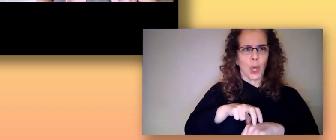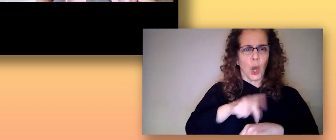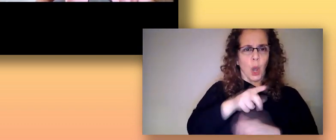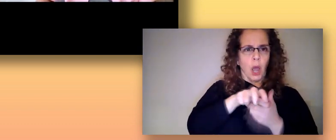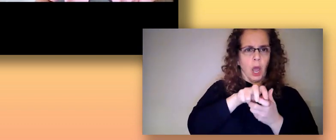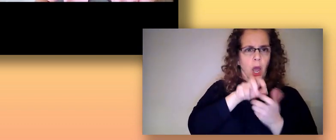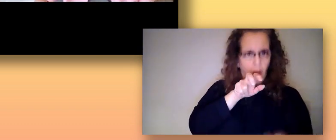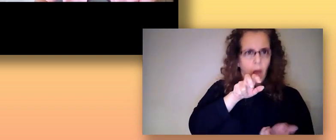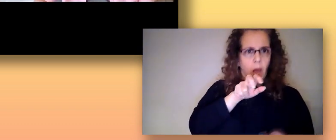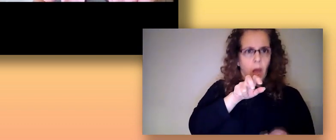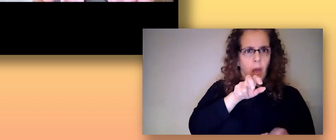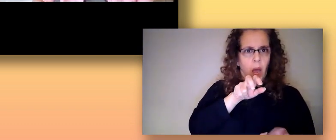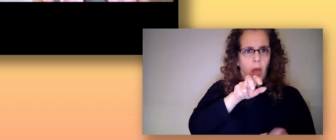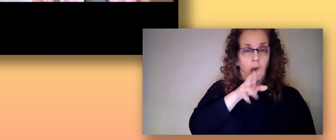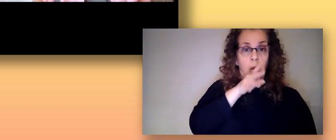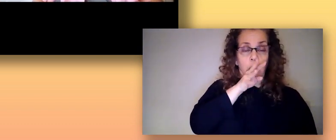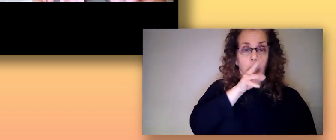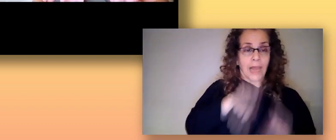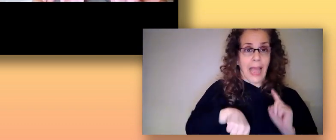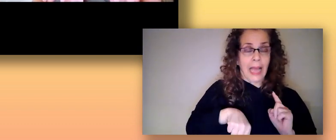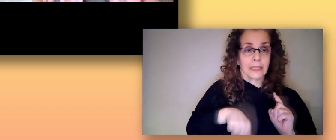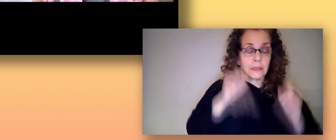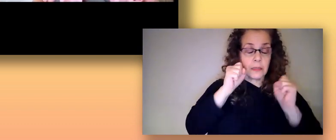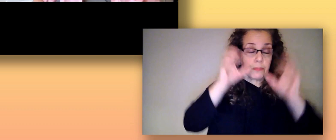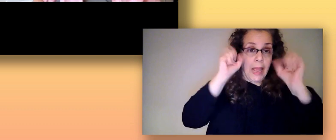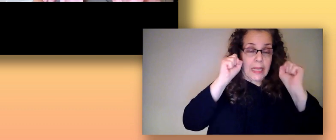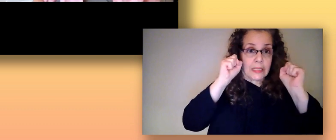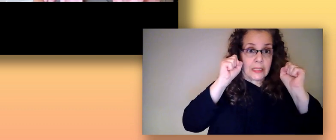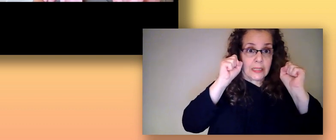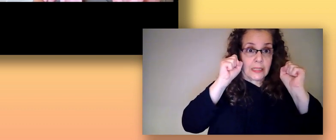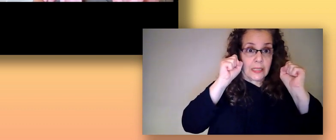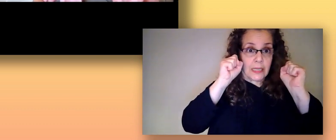jaw drops, speechless with amazement.